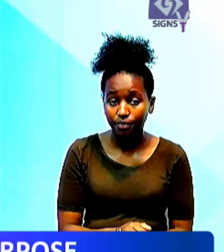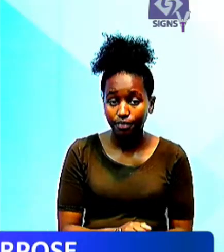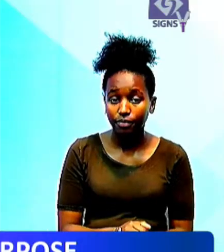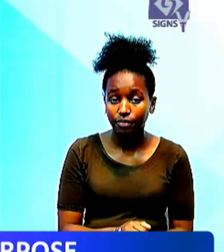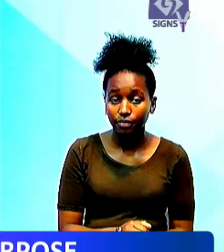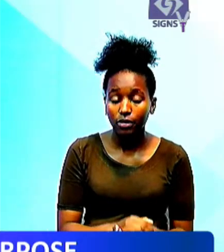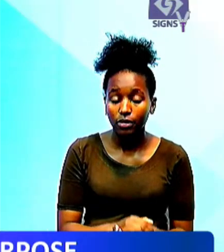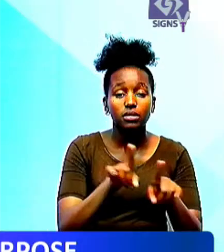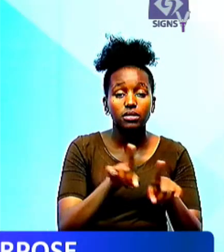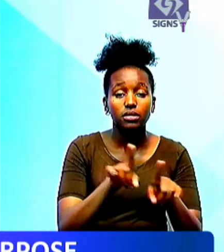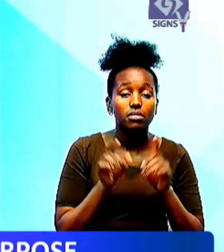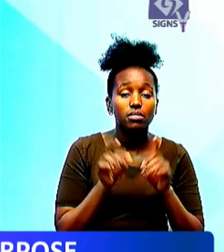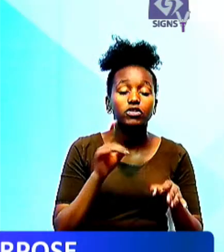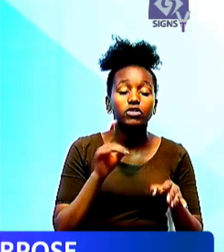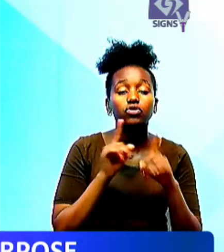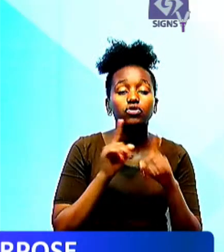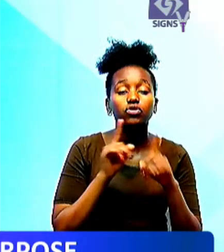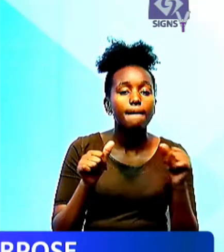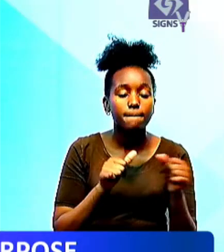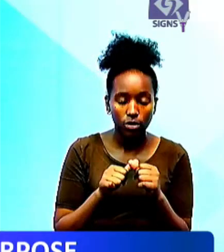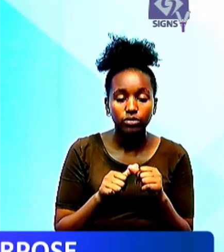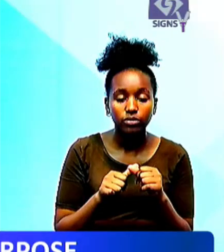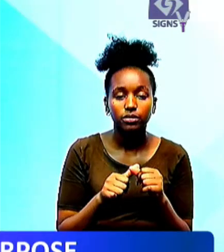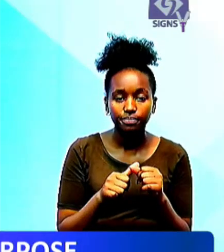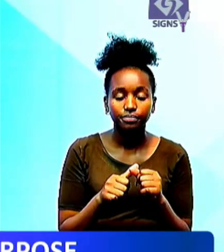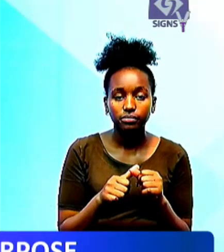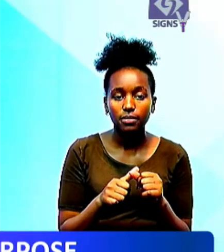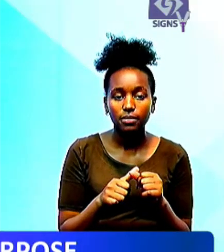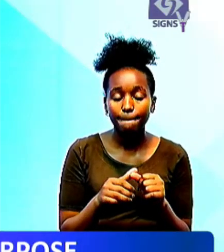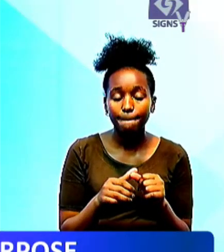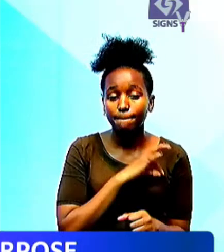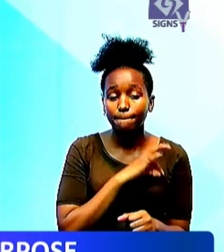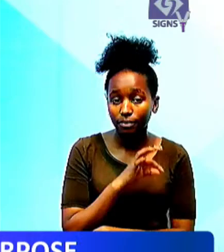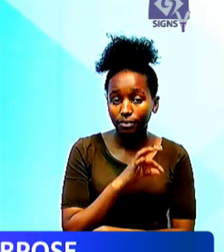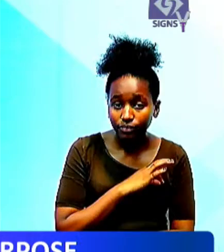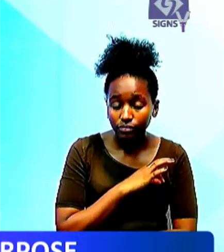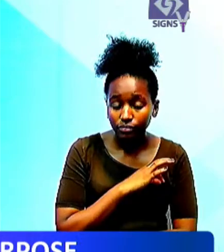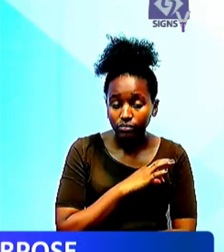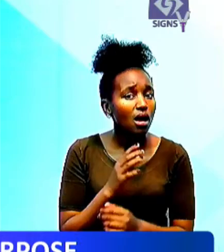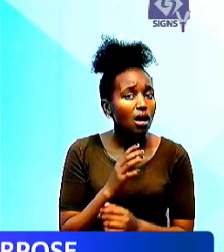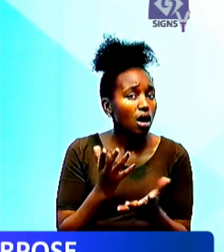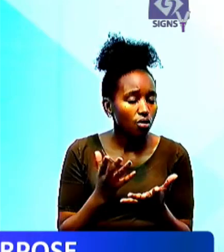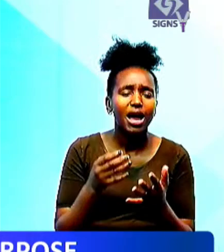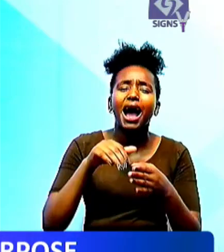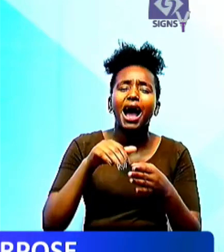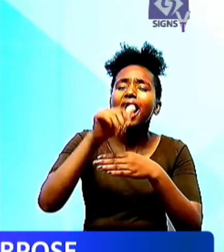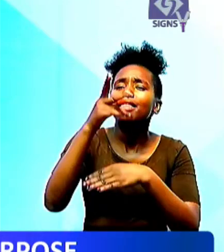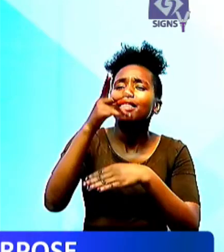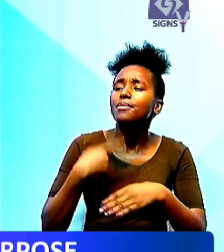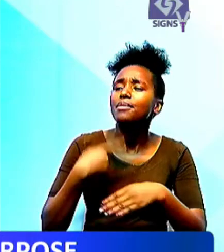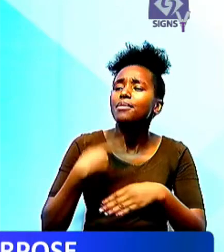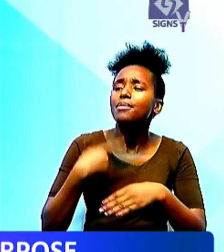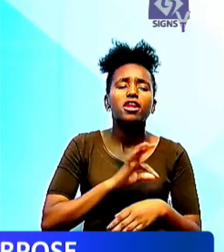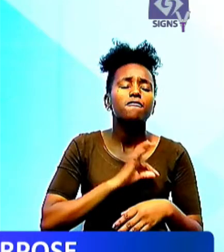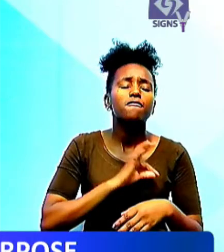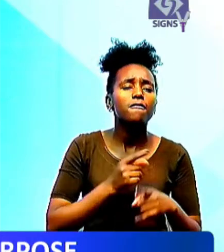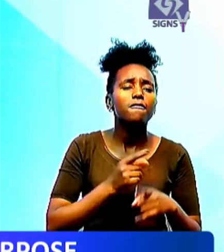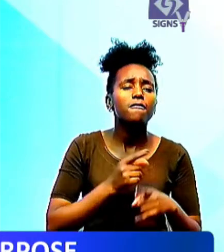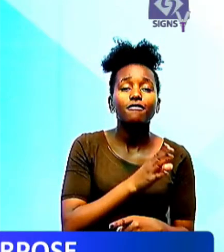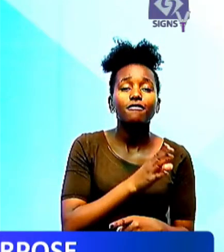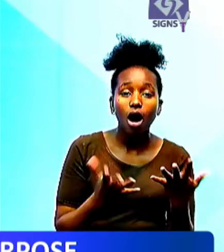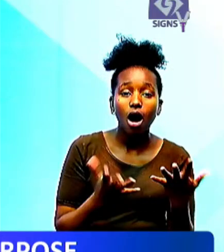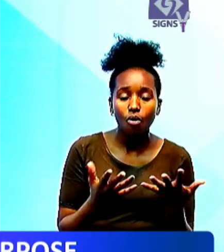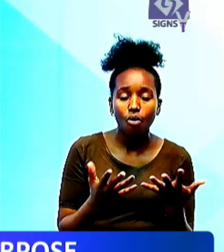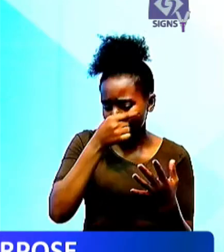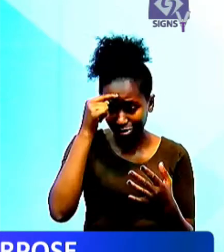when you talk of the returns, why do the foreigners focus a lot in Africa? Why do the foreigners become the movers in